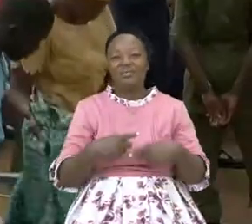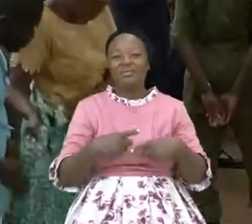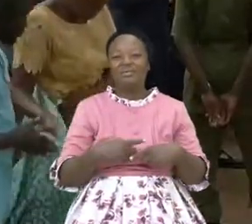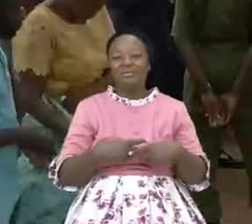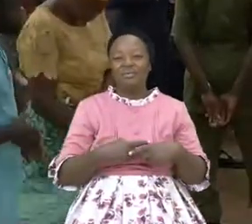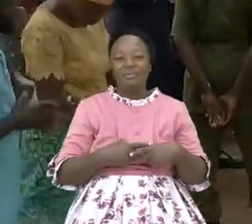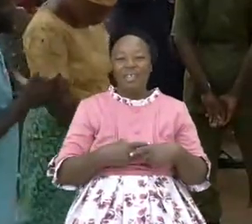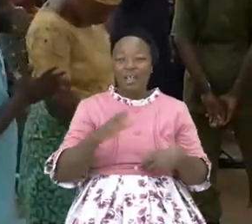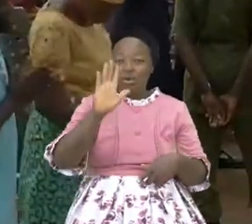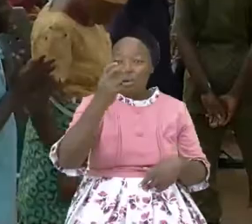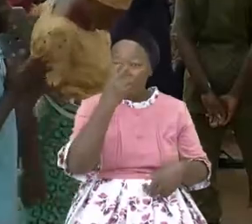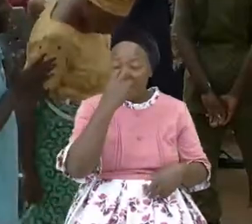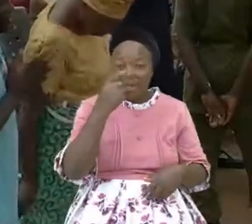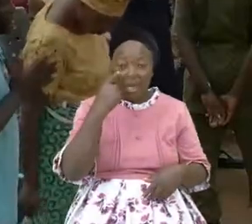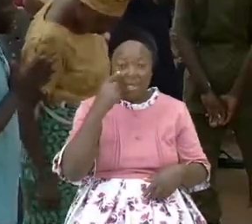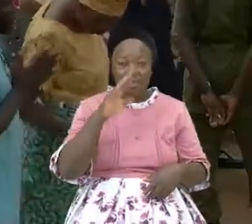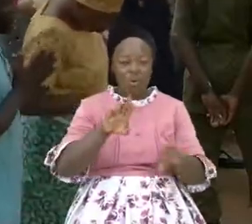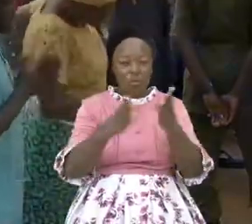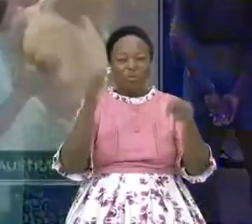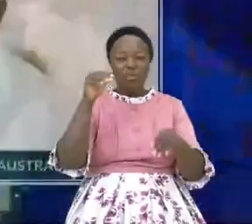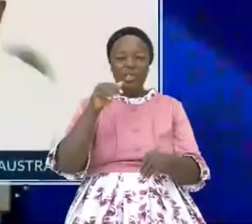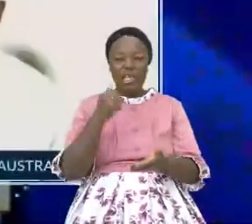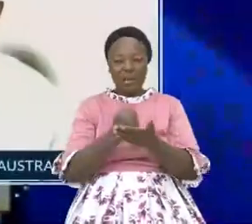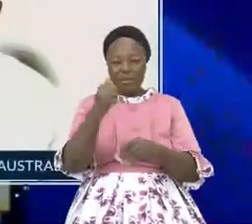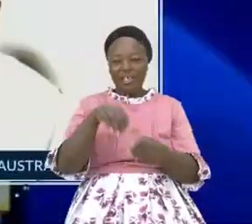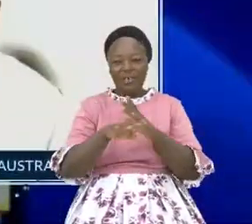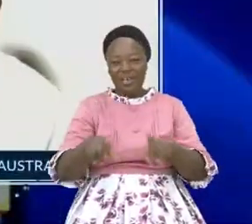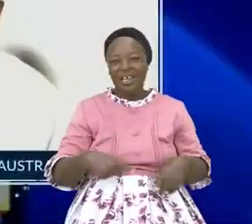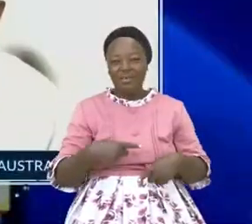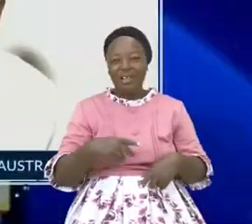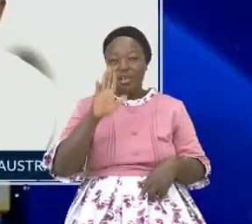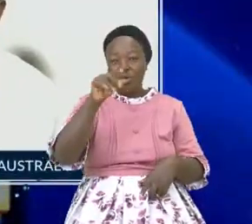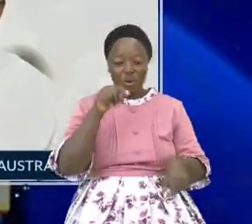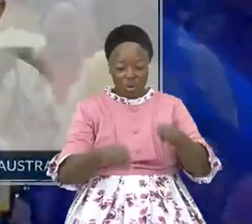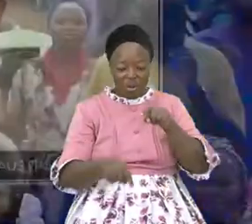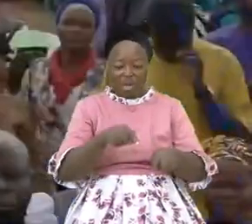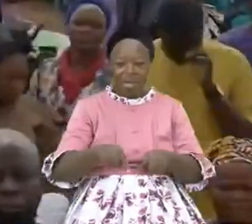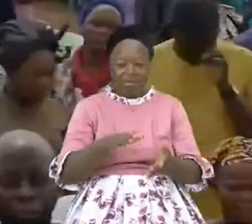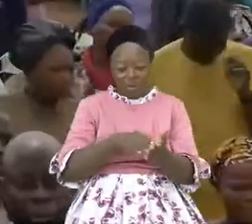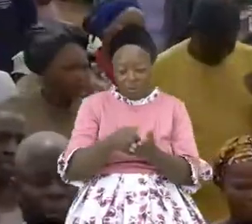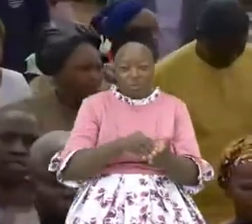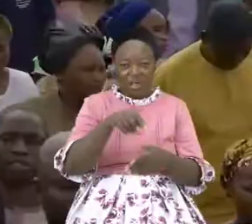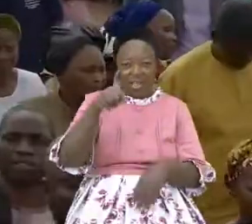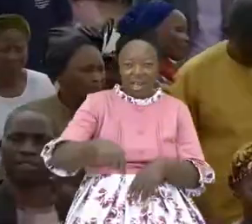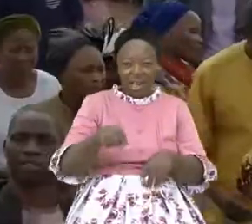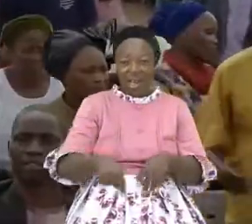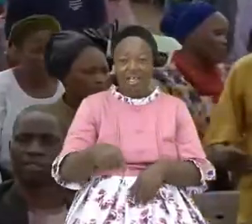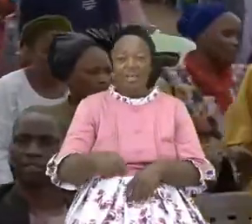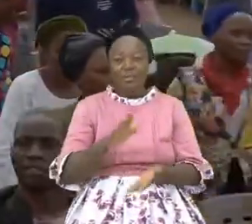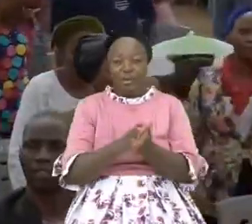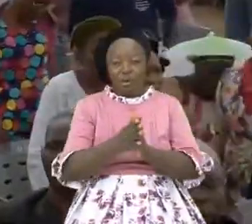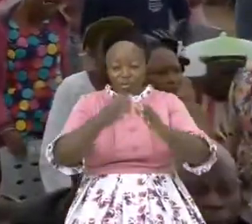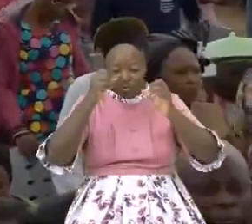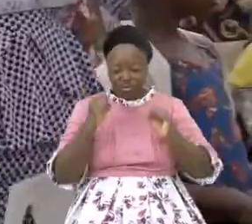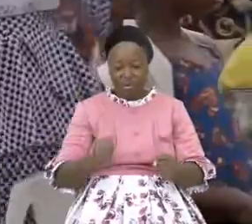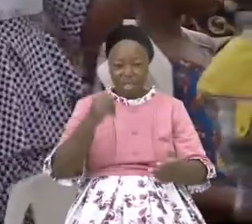Your blind eyes open. Amen in your life. Amen. Your lame and weak leg becomes strong.